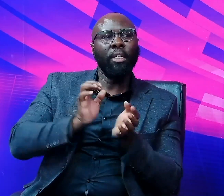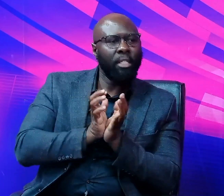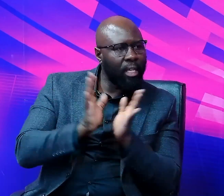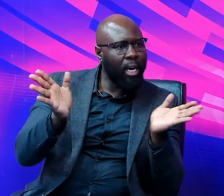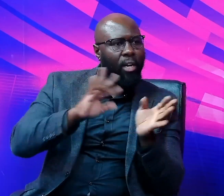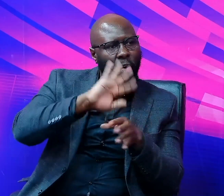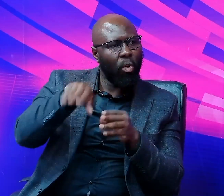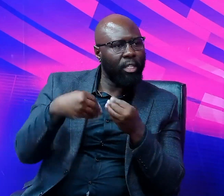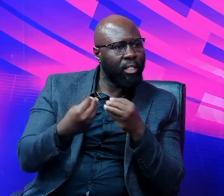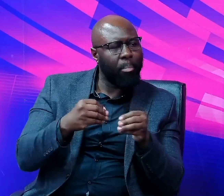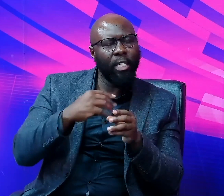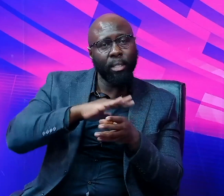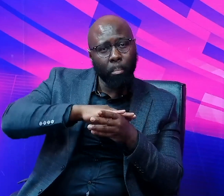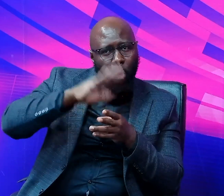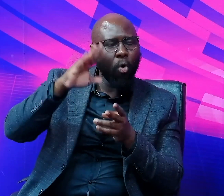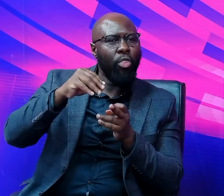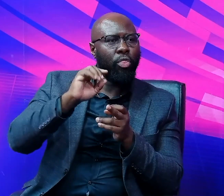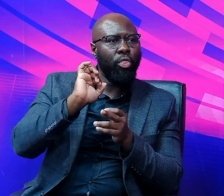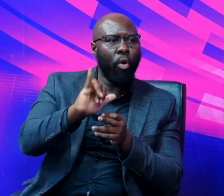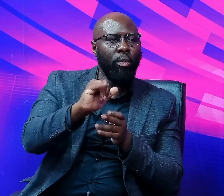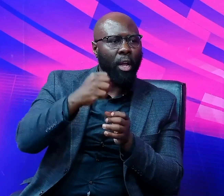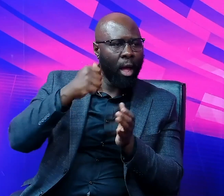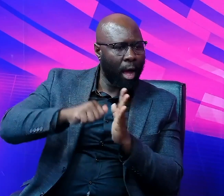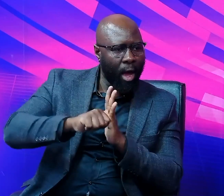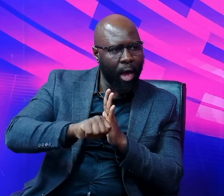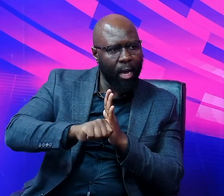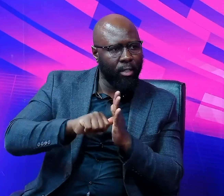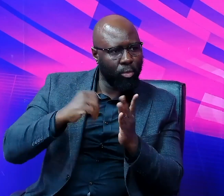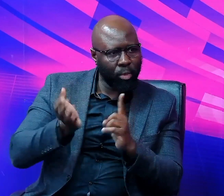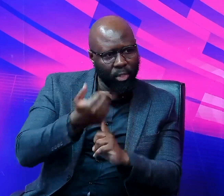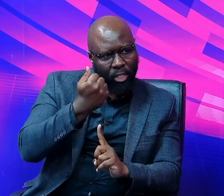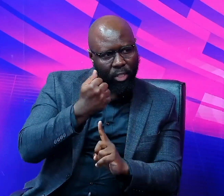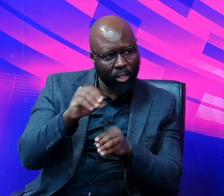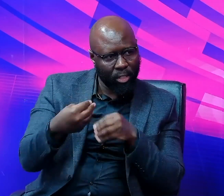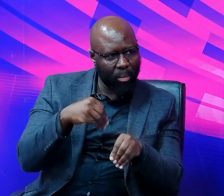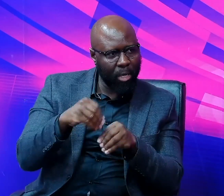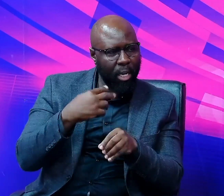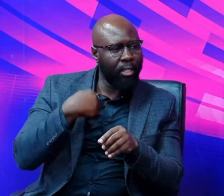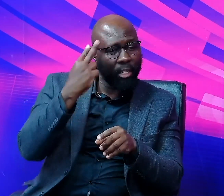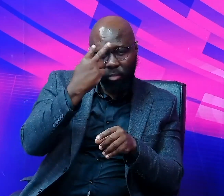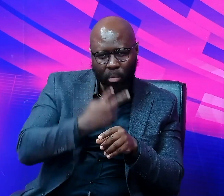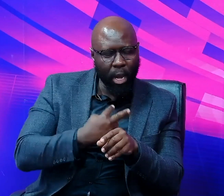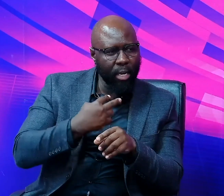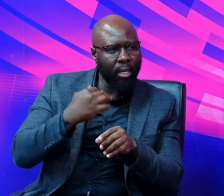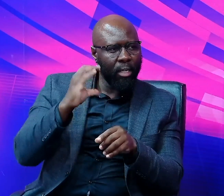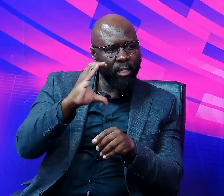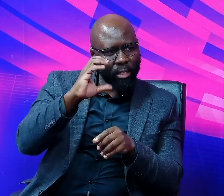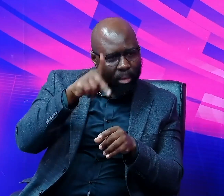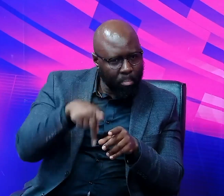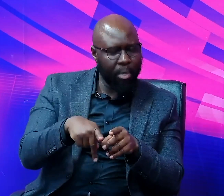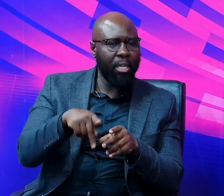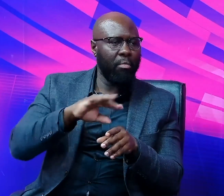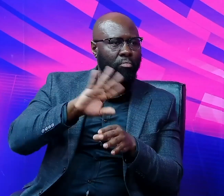deaf, blind, generally, I would say all disability, especially those who are hard to reach disability. That